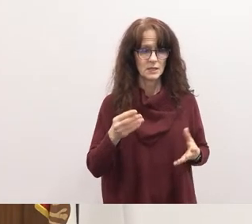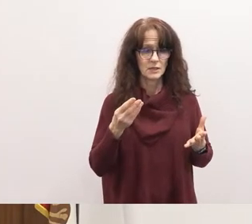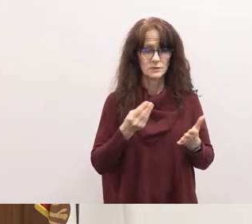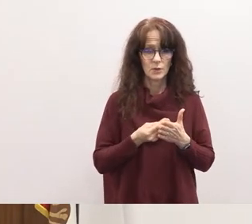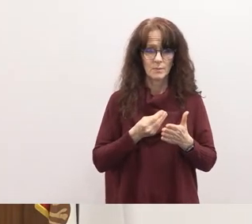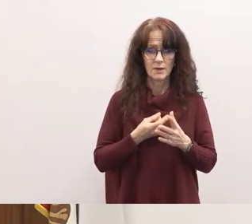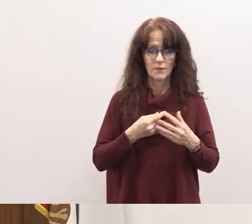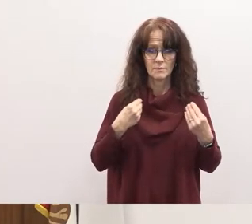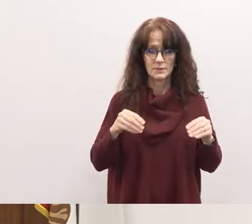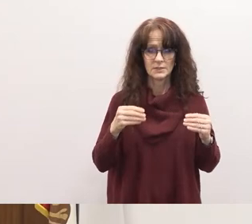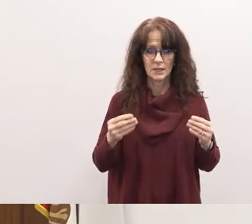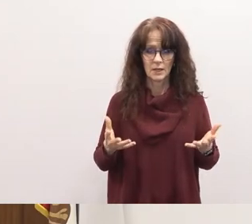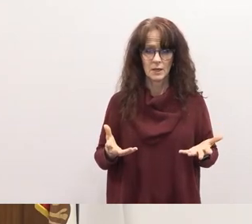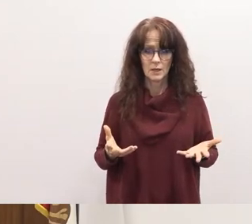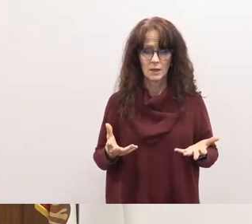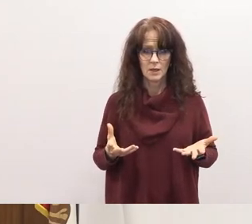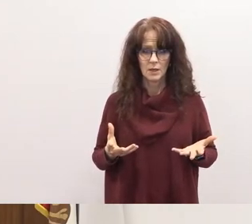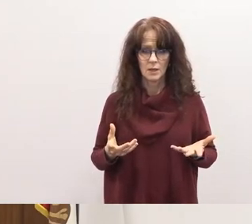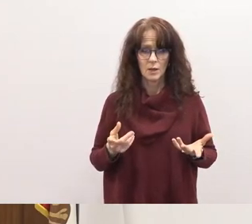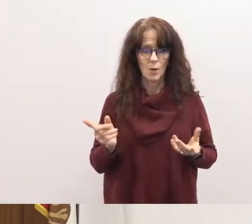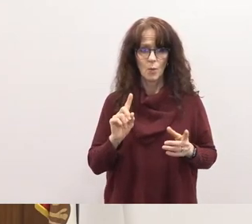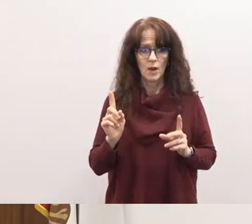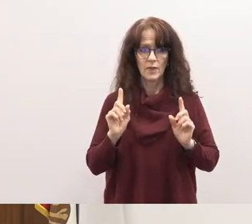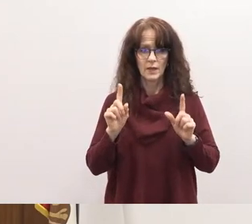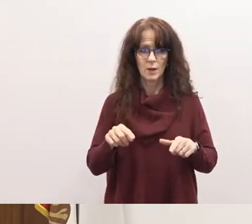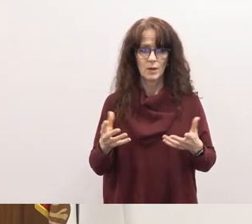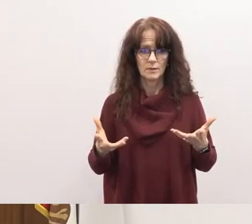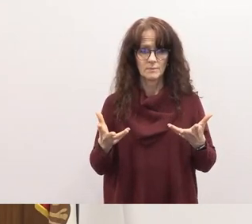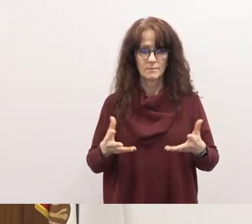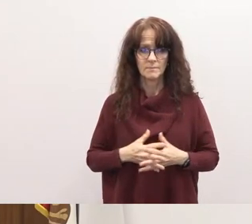sale, where are they going to?